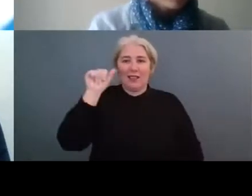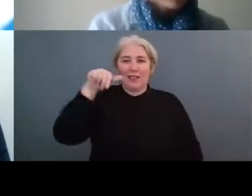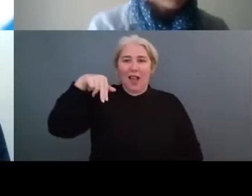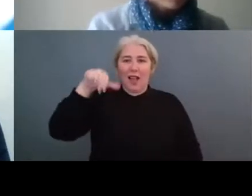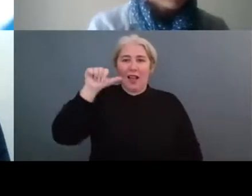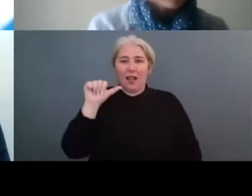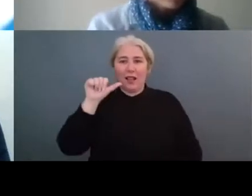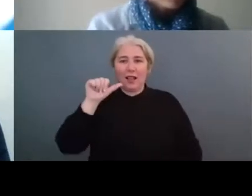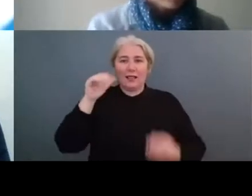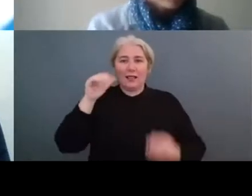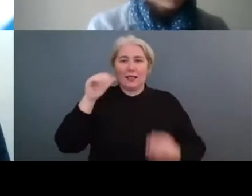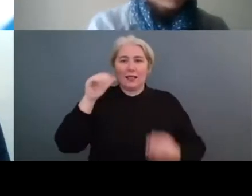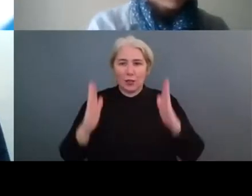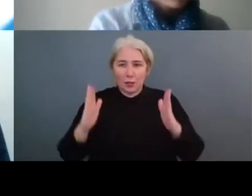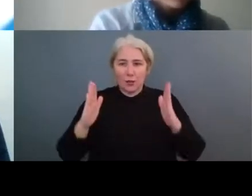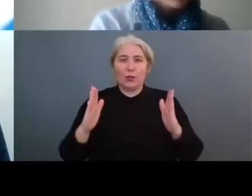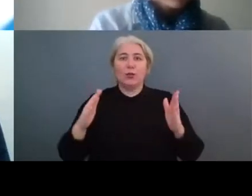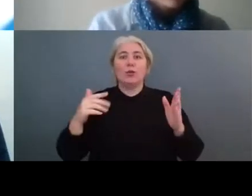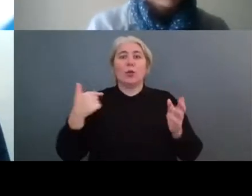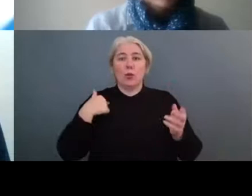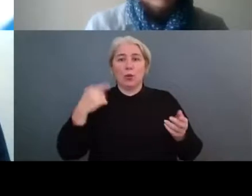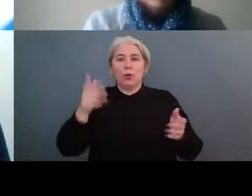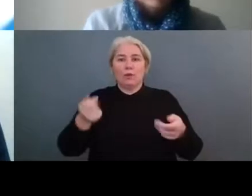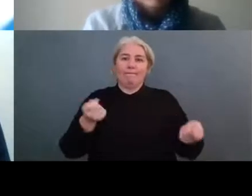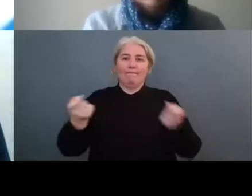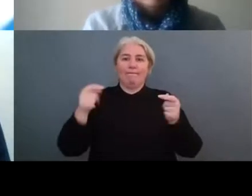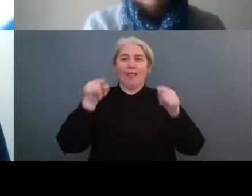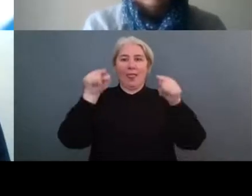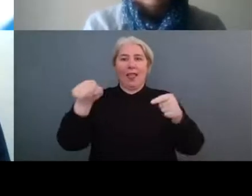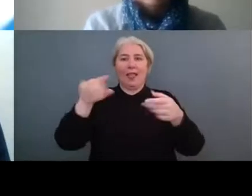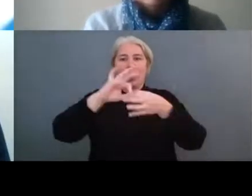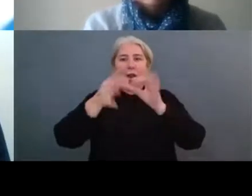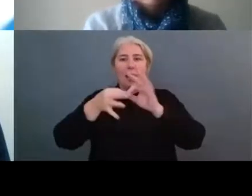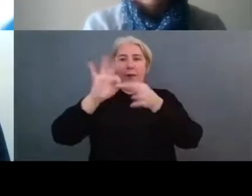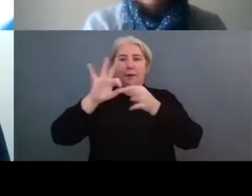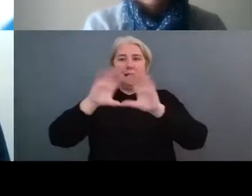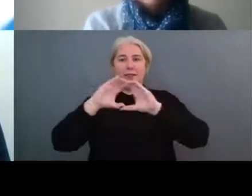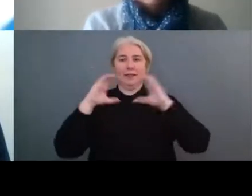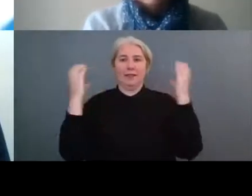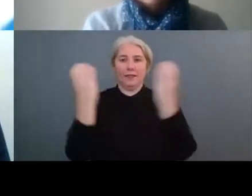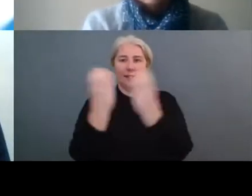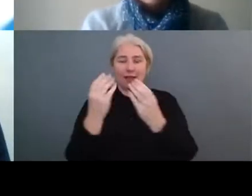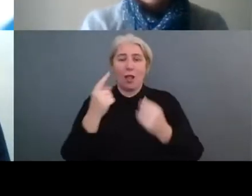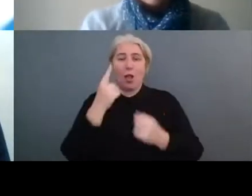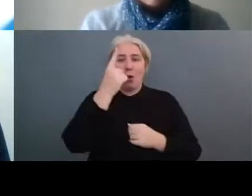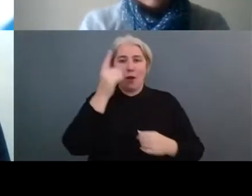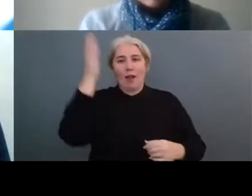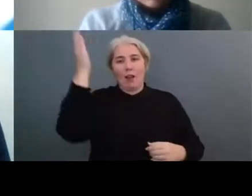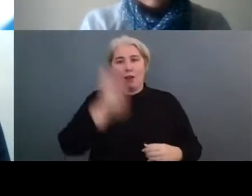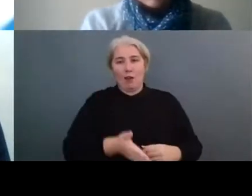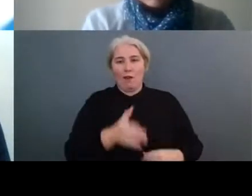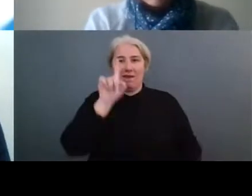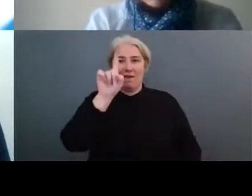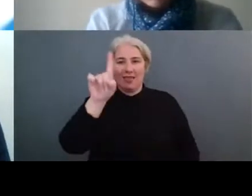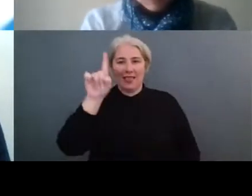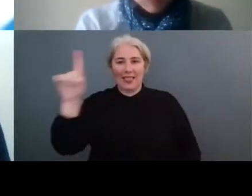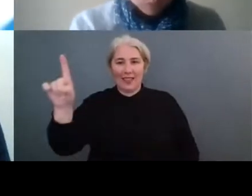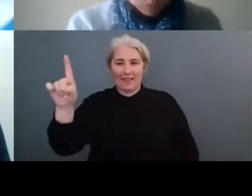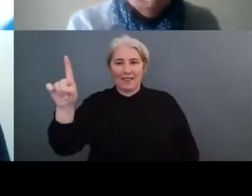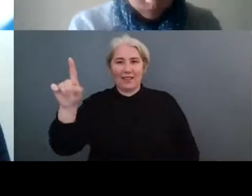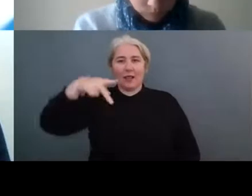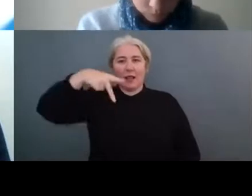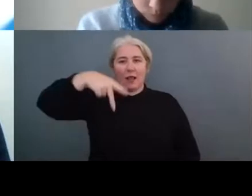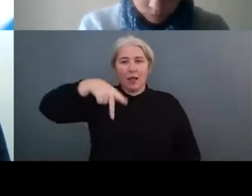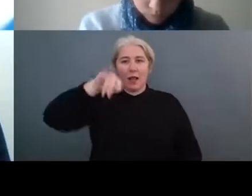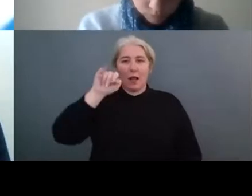at the Olympic Stadium, that it's one of our 11 pilot stadium. The pilot stadium involved in the project